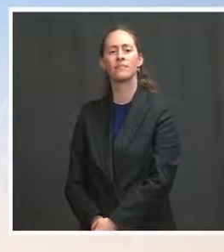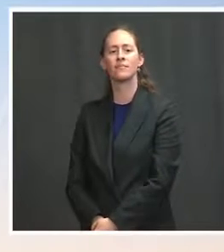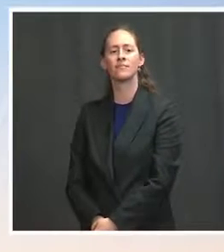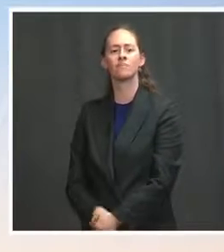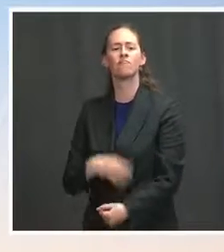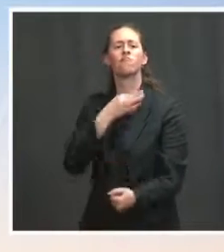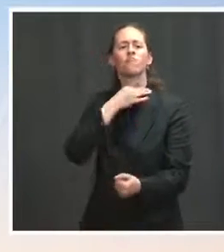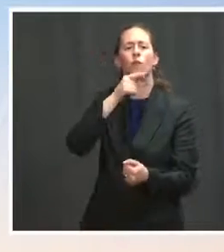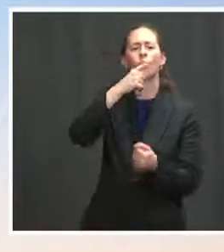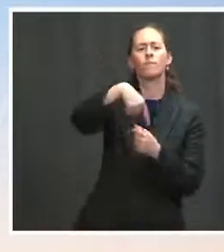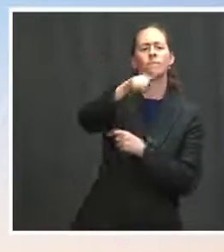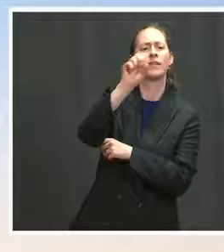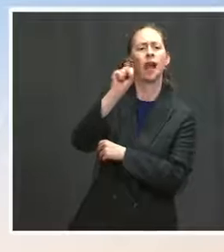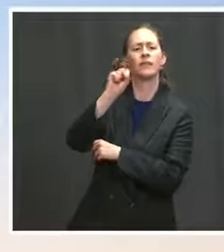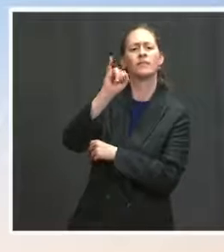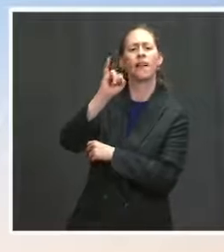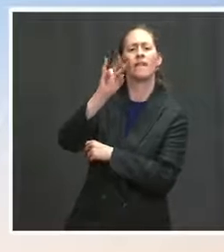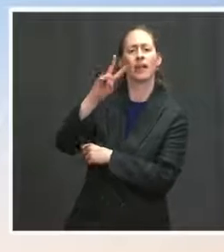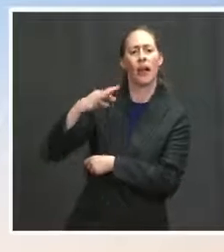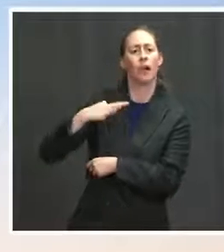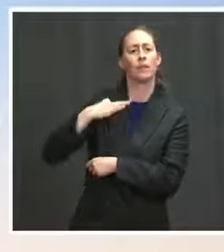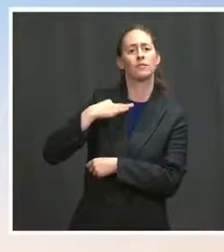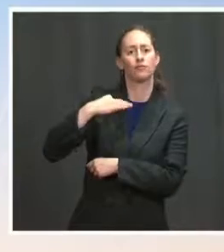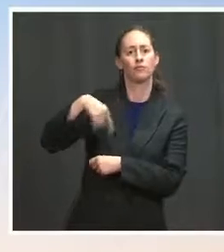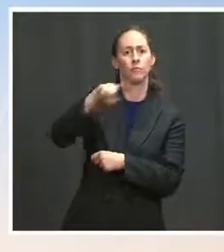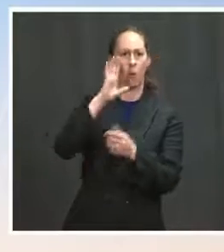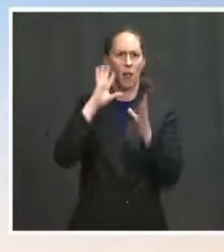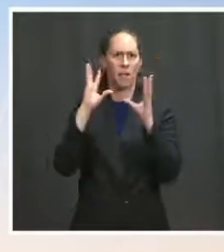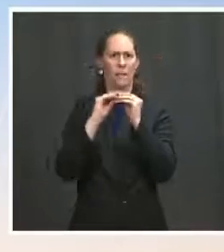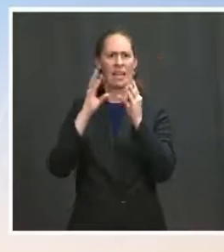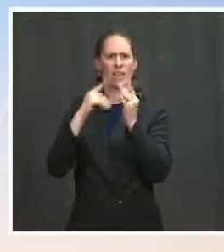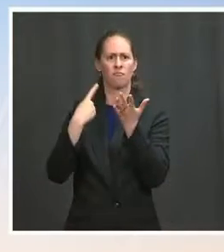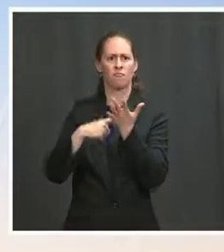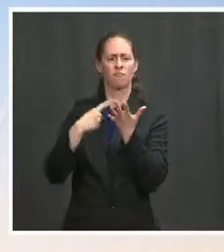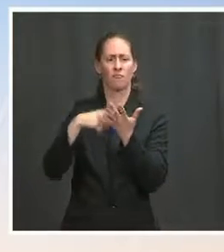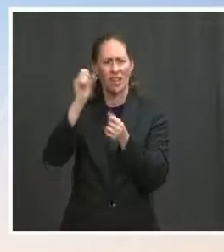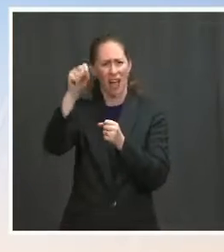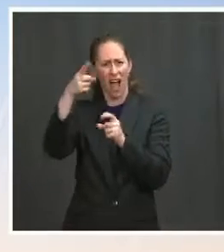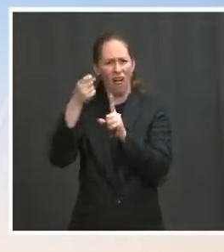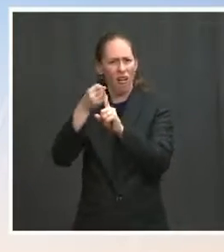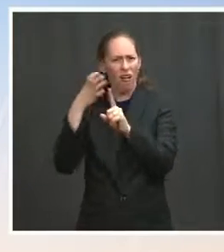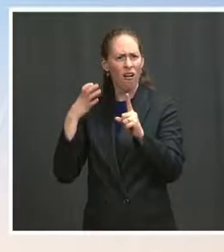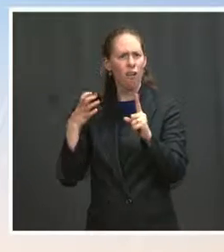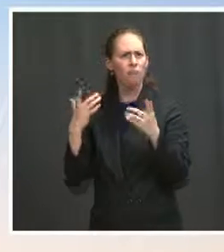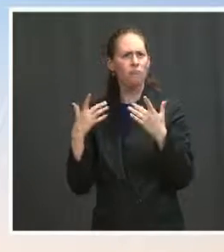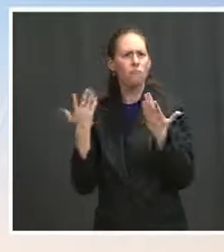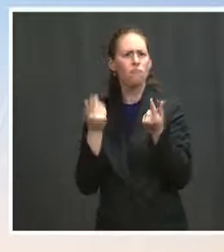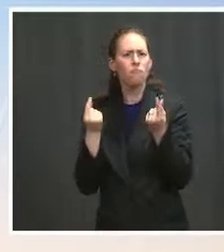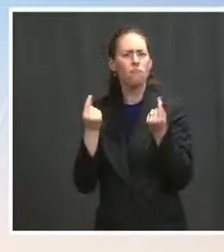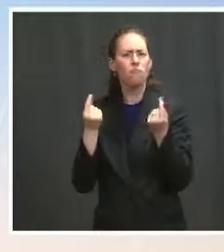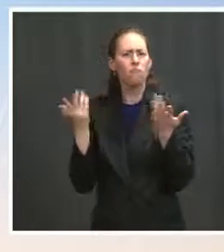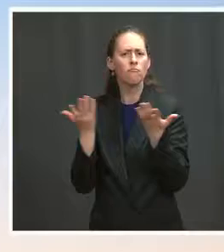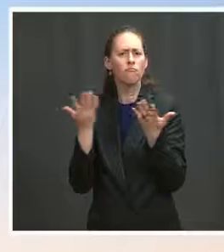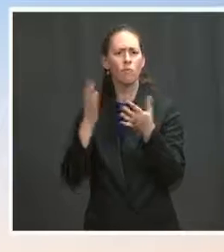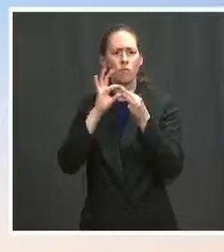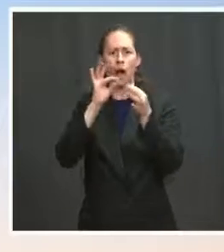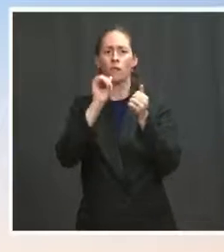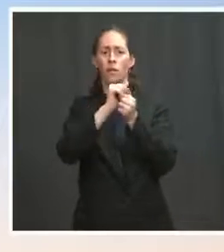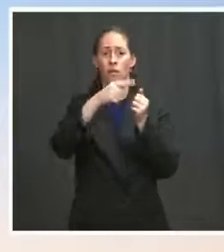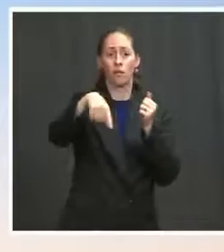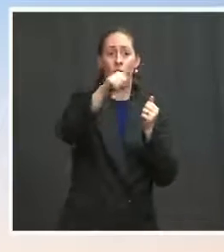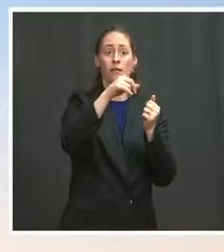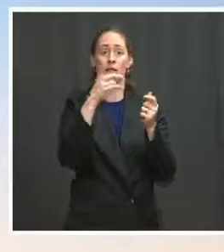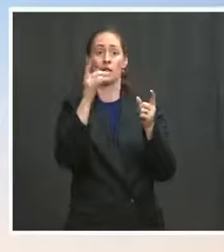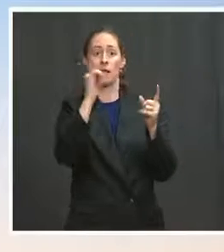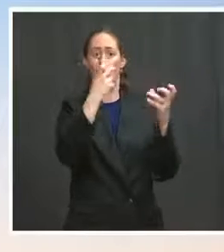a topic in the meeting today. Yeah. Can you provide clarity on what neutral locations these applicants will be moved towards? And then also, will